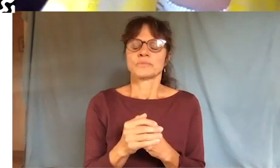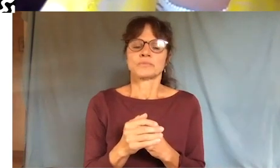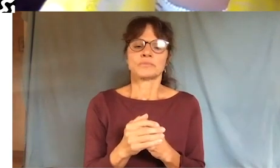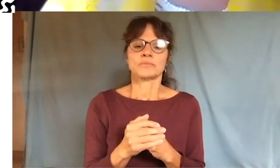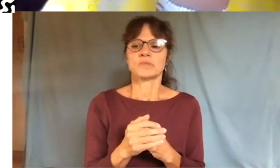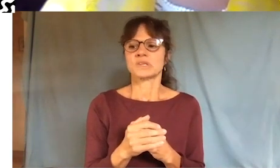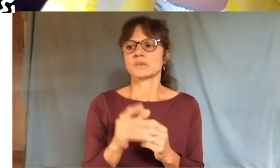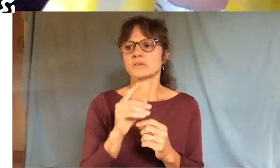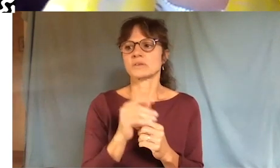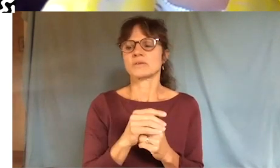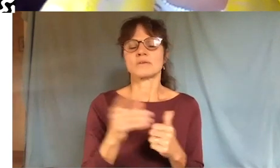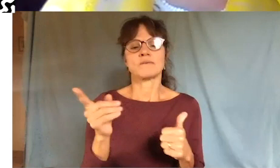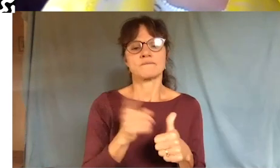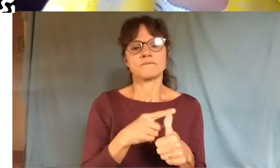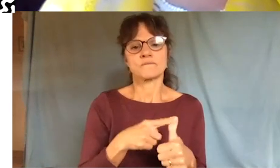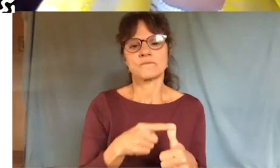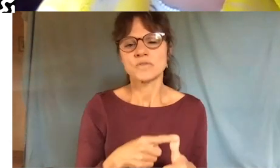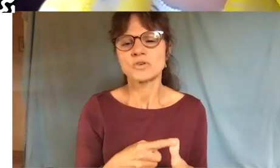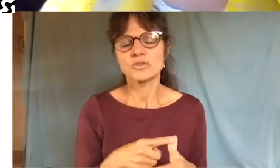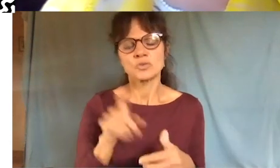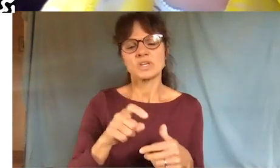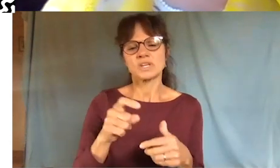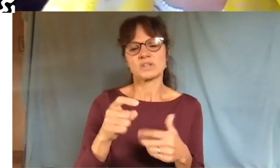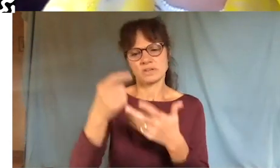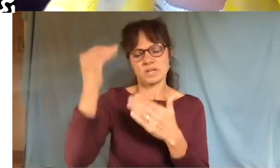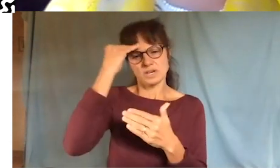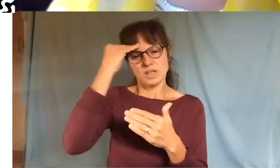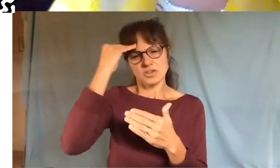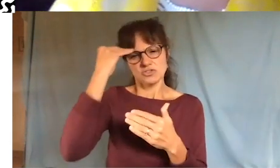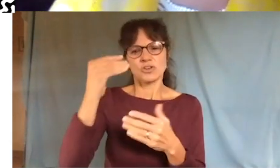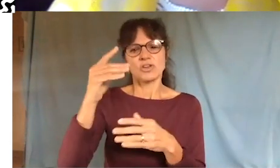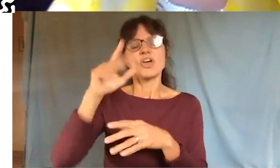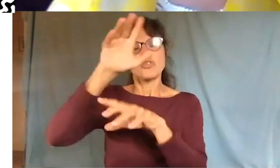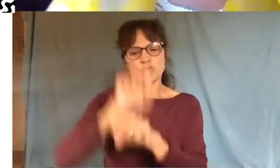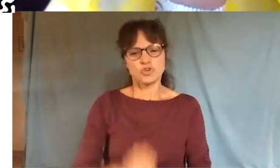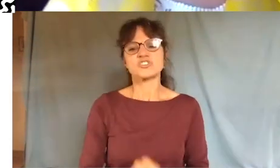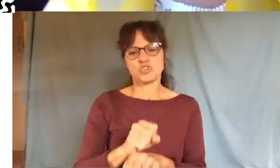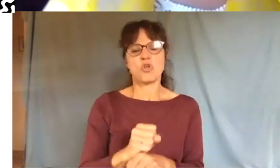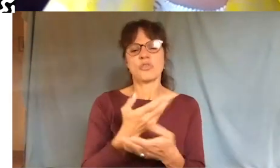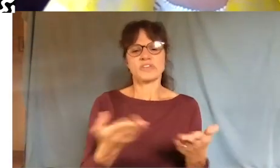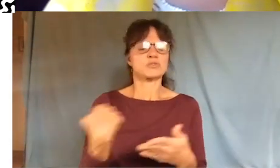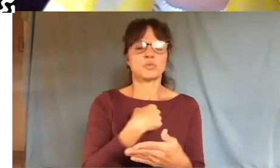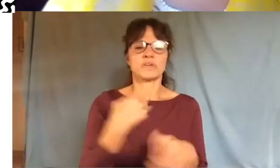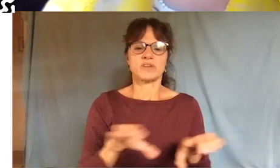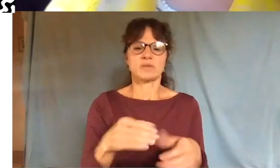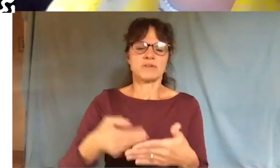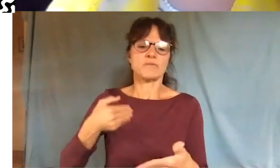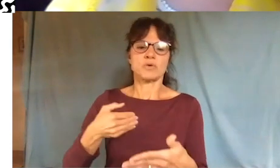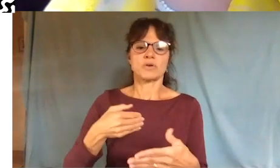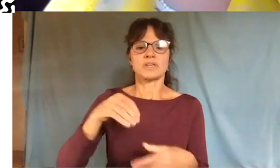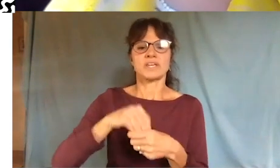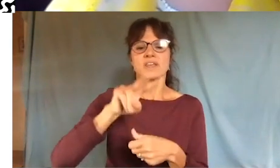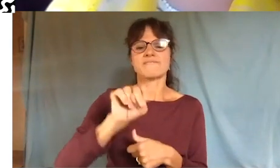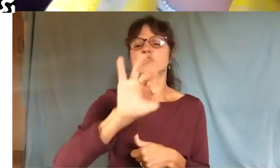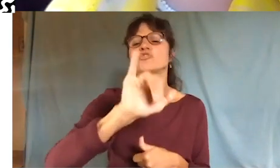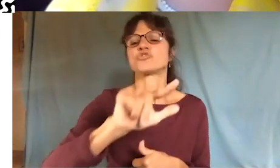So it's First Nations protocol to acknowledge the traditional territories that we visit, and being in a virtual